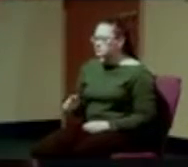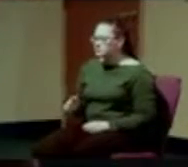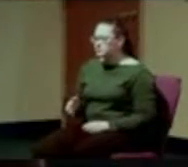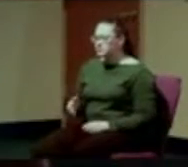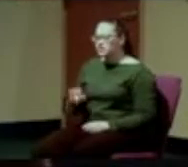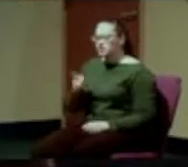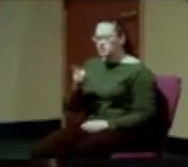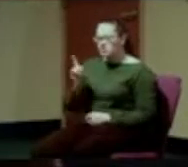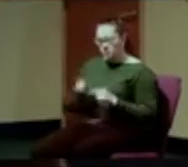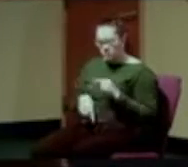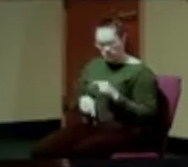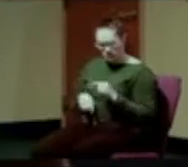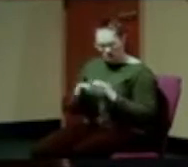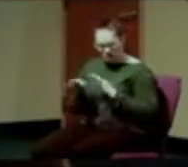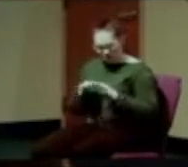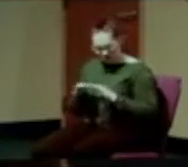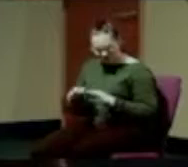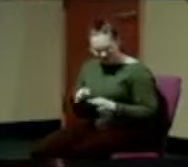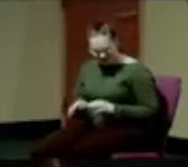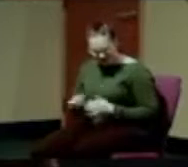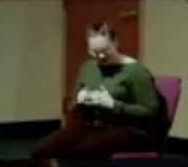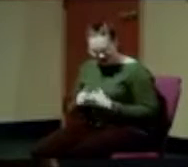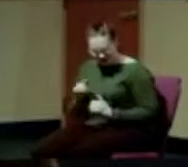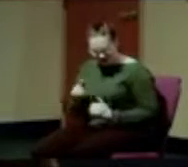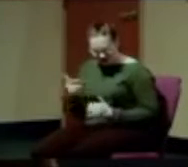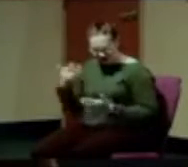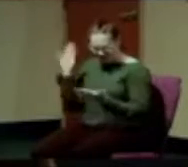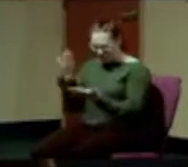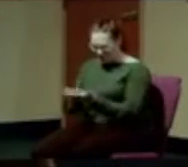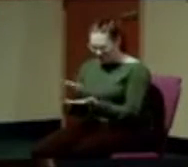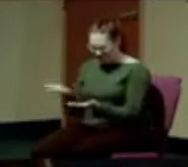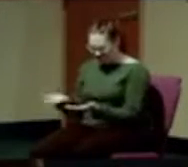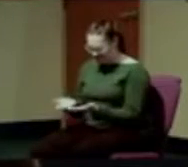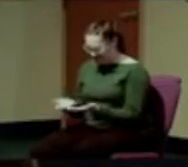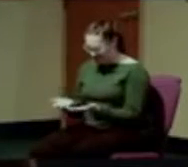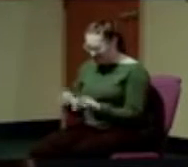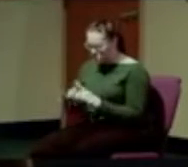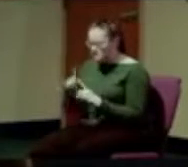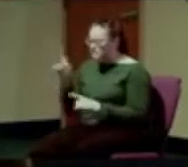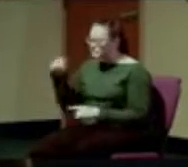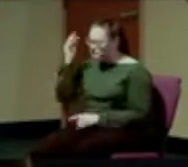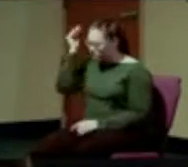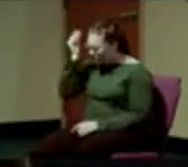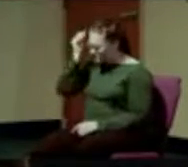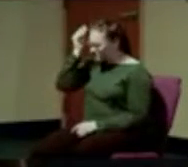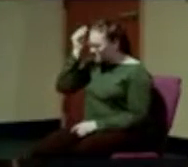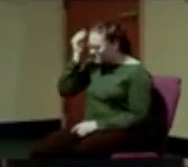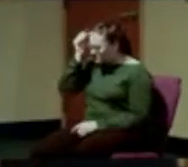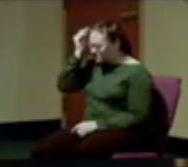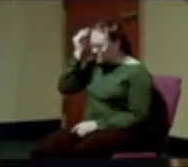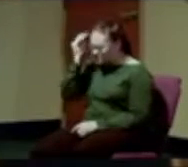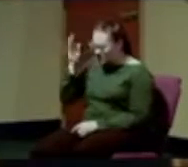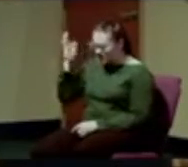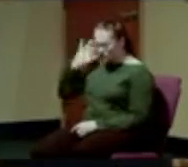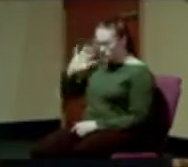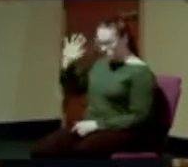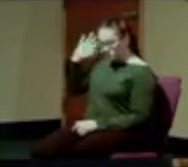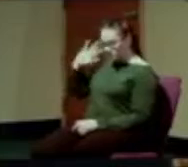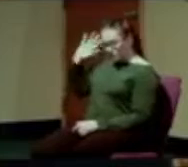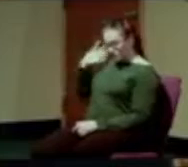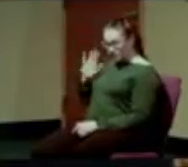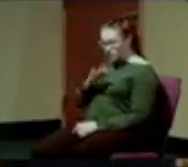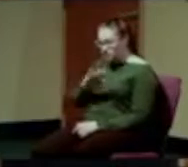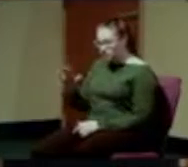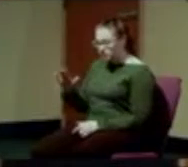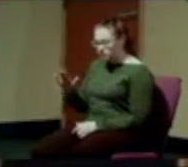you really can't even explain how you got here, but the only thing that runs through your mind is your past, and you